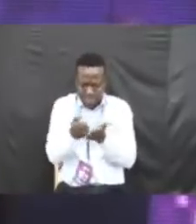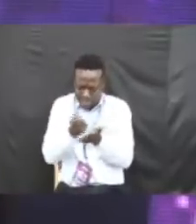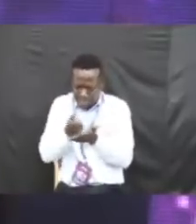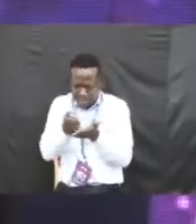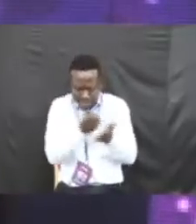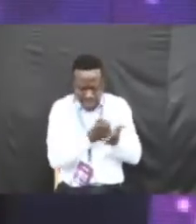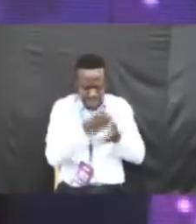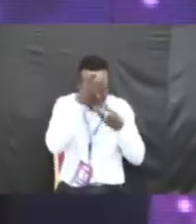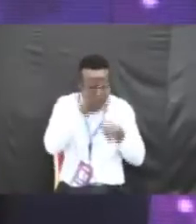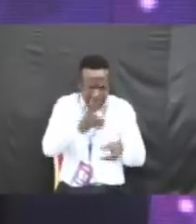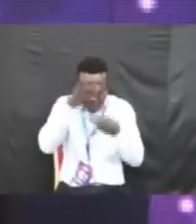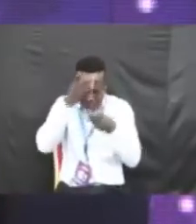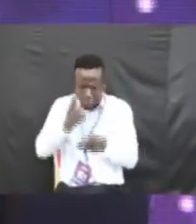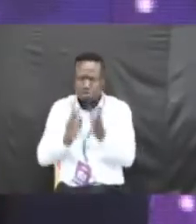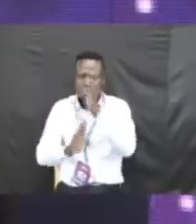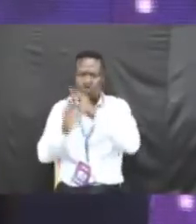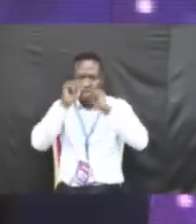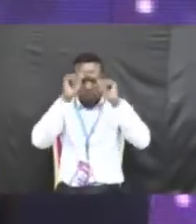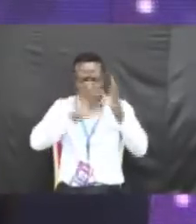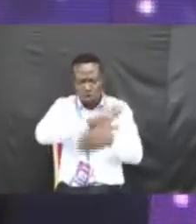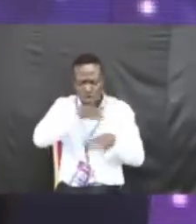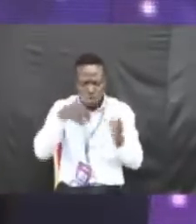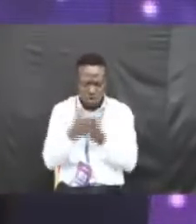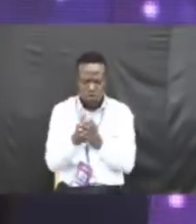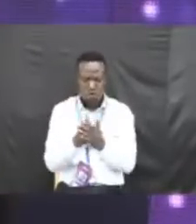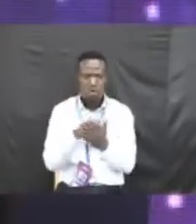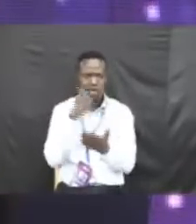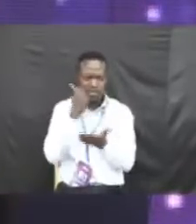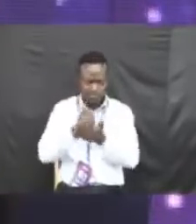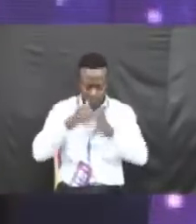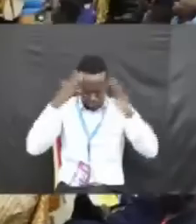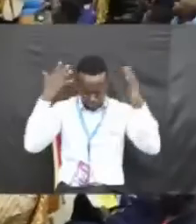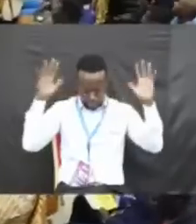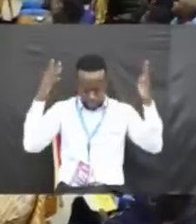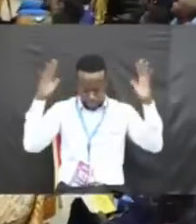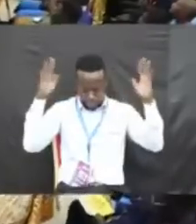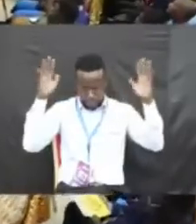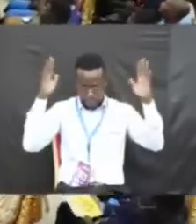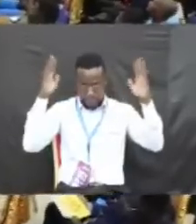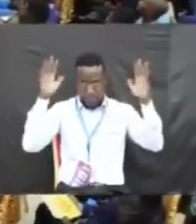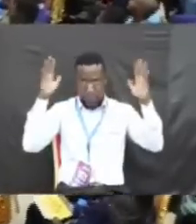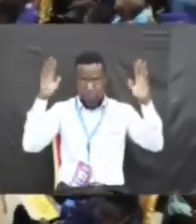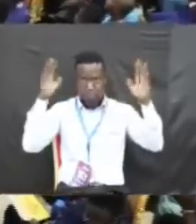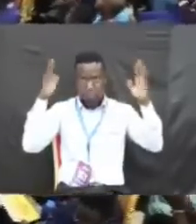and decisions. God bless you all. Thank you very much.